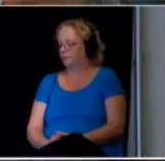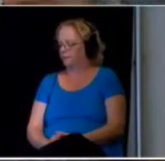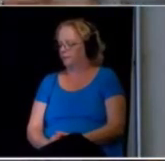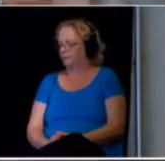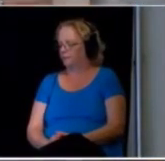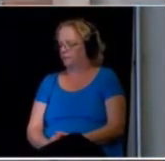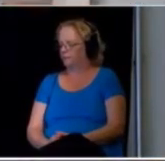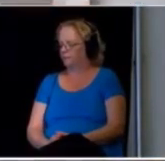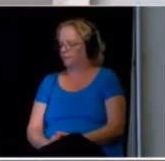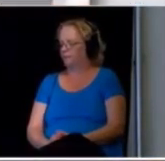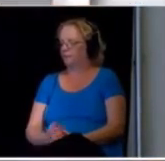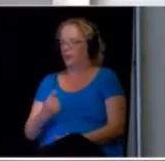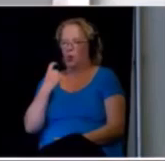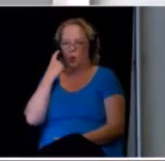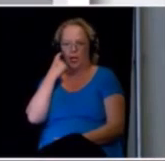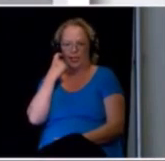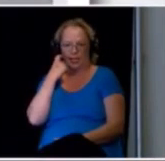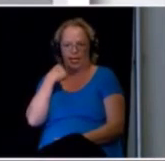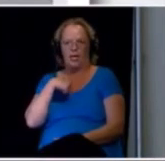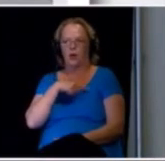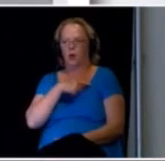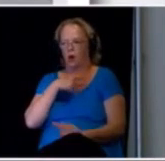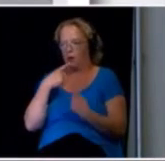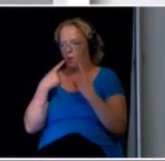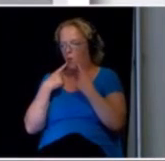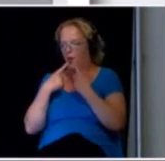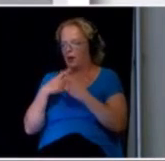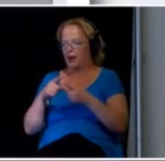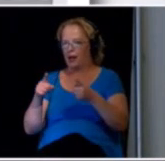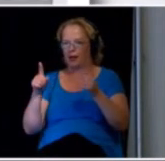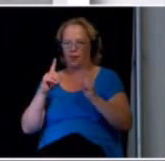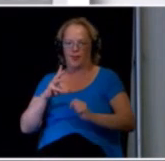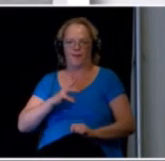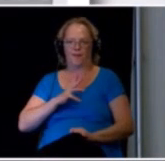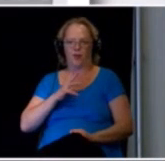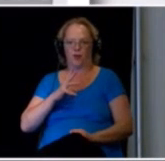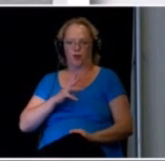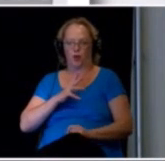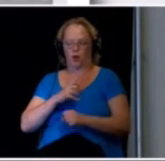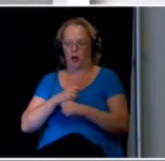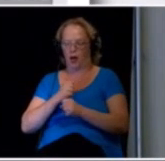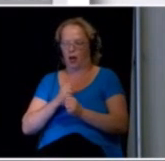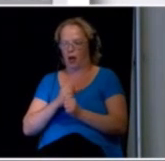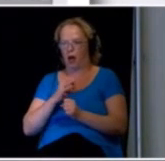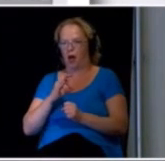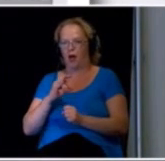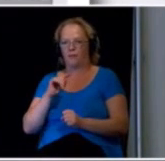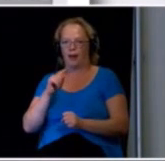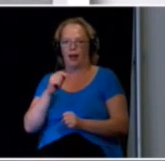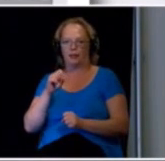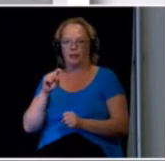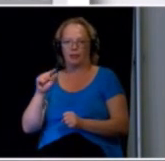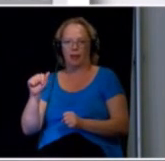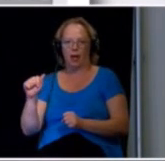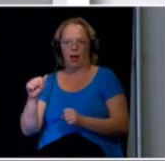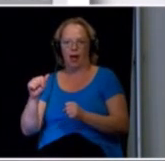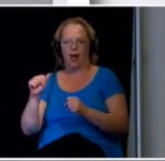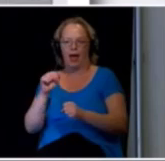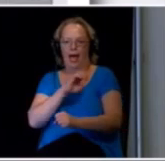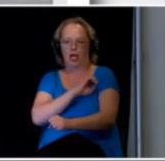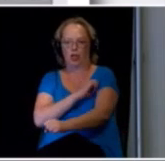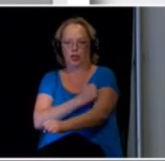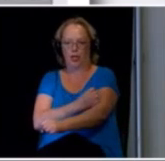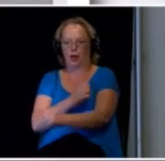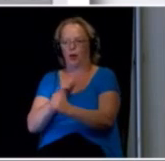And then recently we announced the official creation of Tesla Energy with the Powerwall